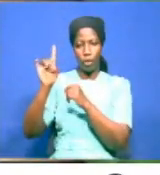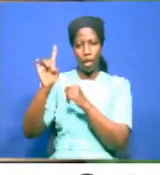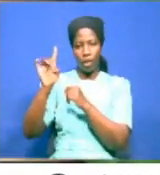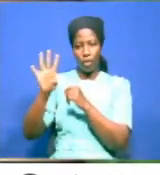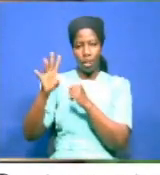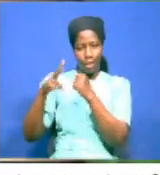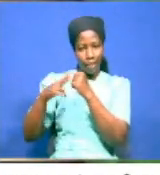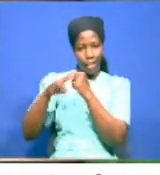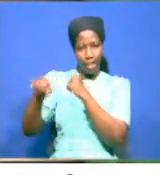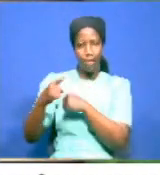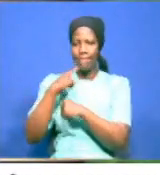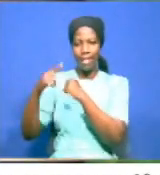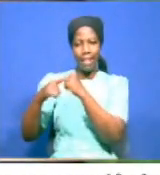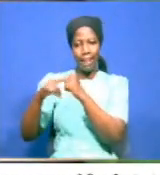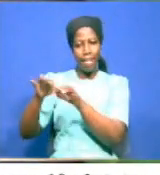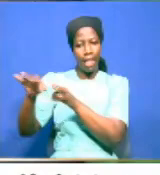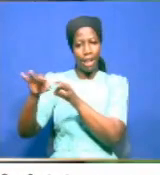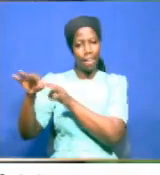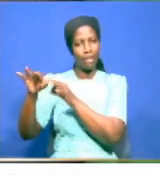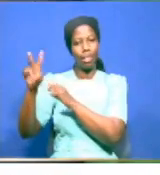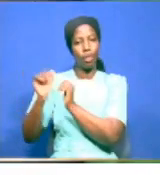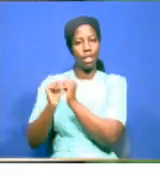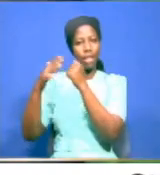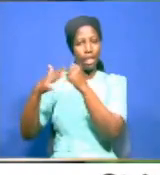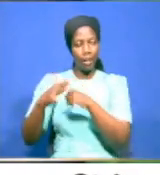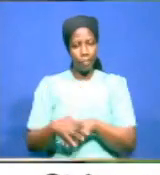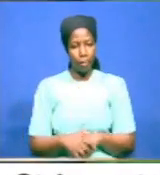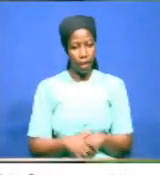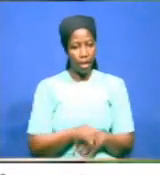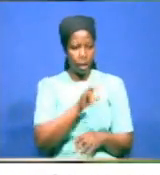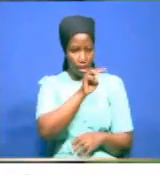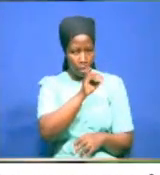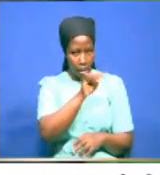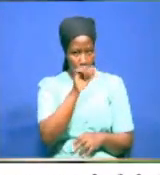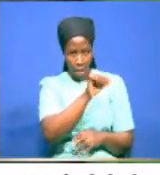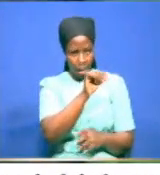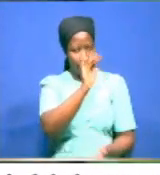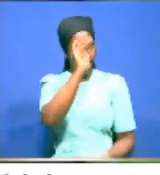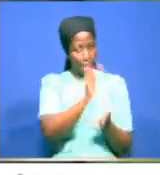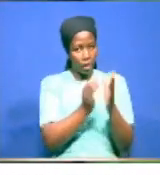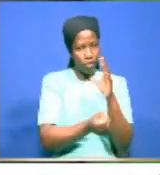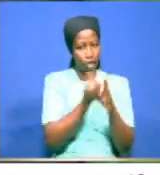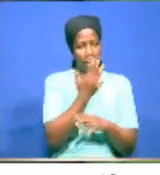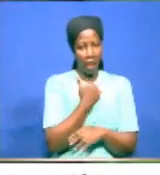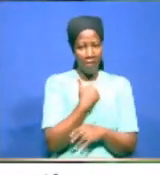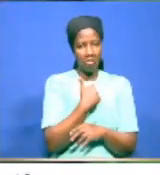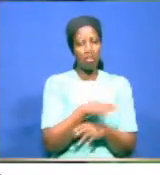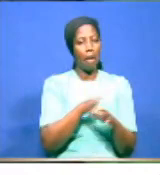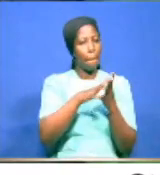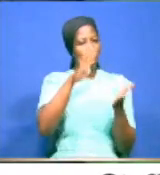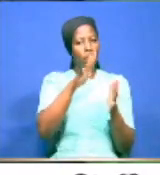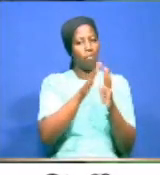147,600 hectares in 2019. Mining subsector recorded decline in the production of most of the major